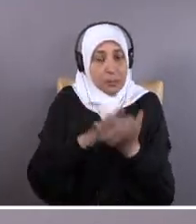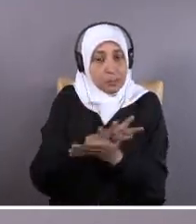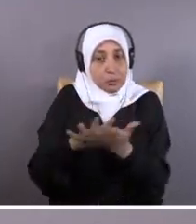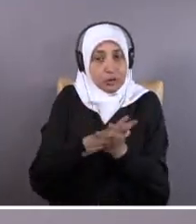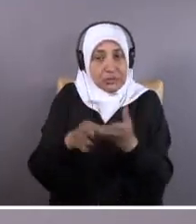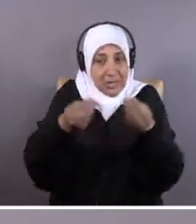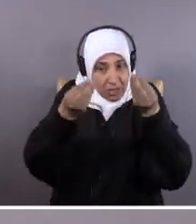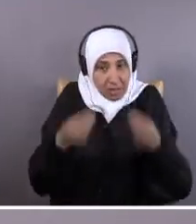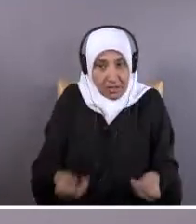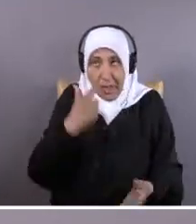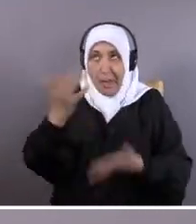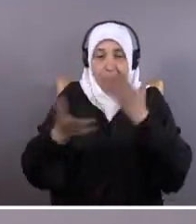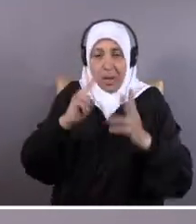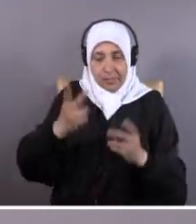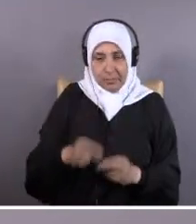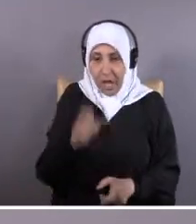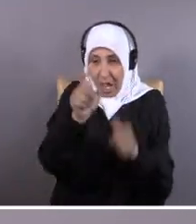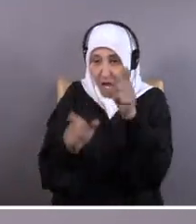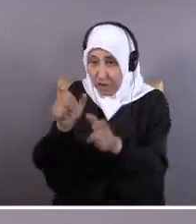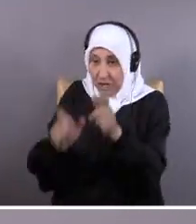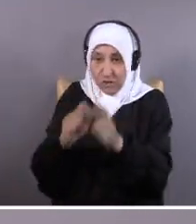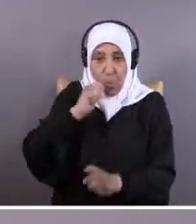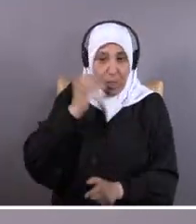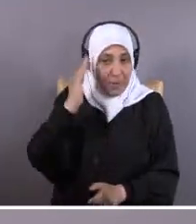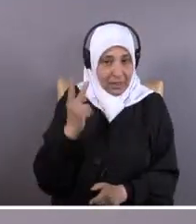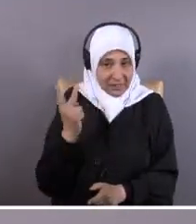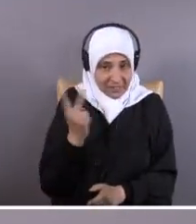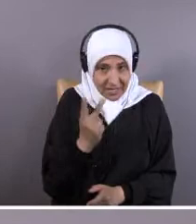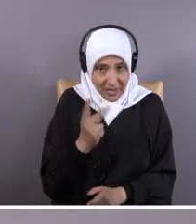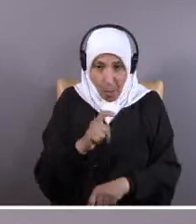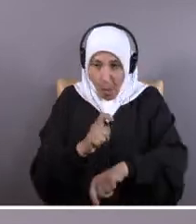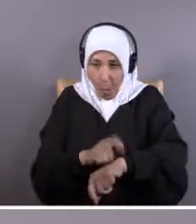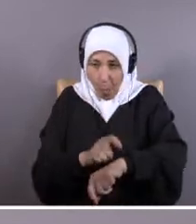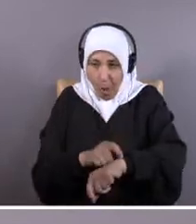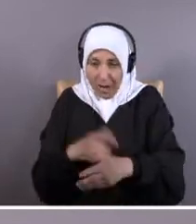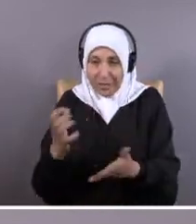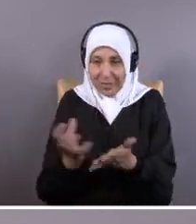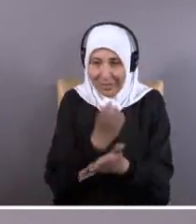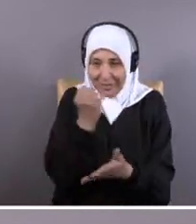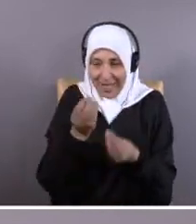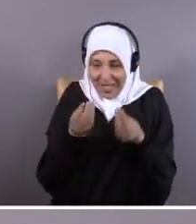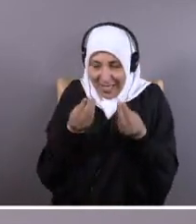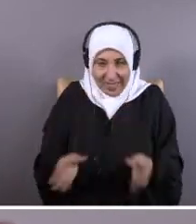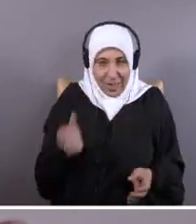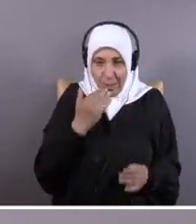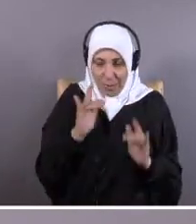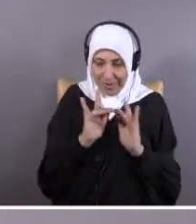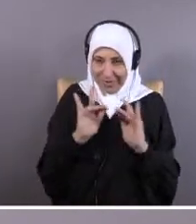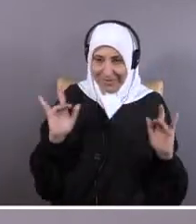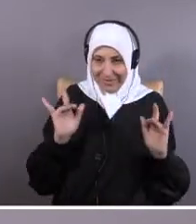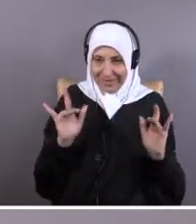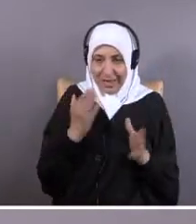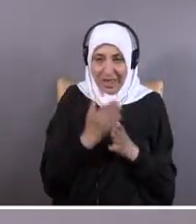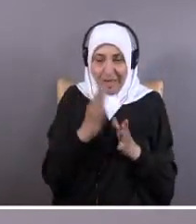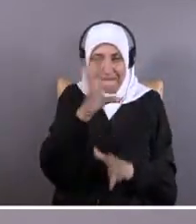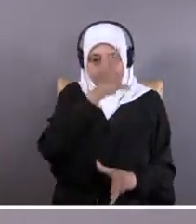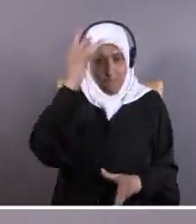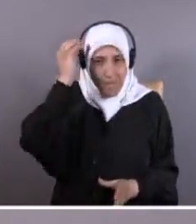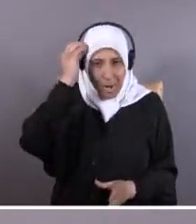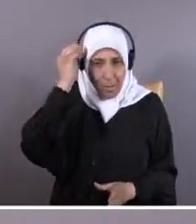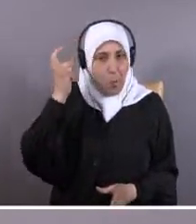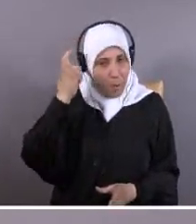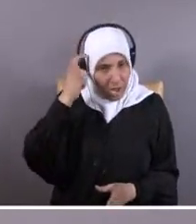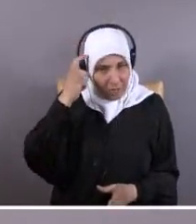and gentlemen, we want to use this session as a platform for some of this knowledge to be shared to